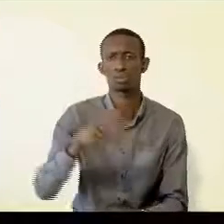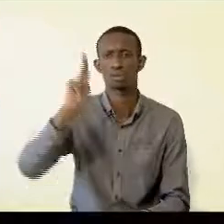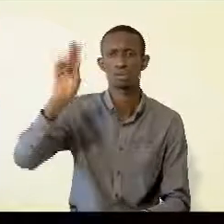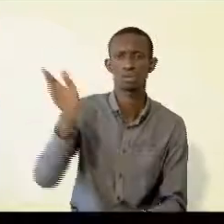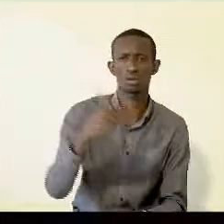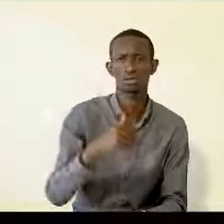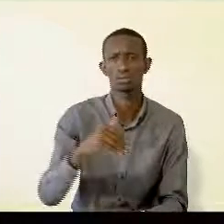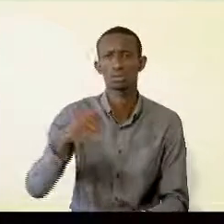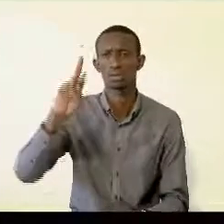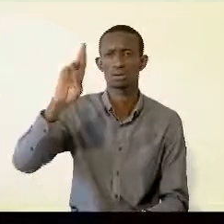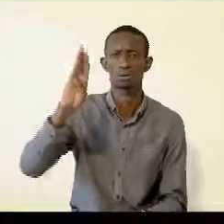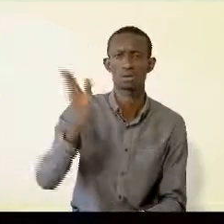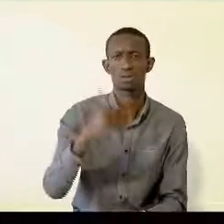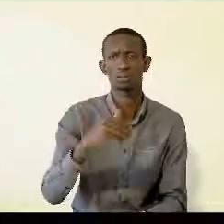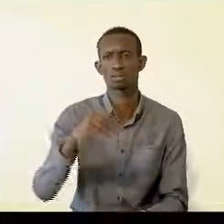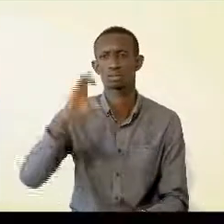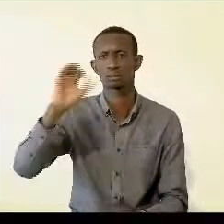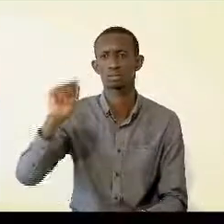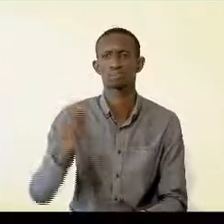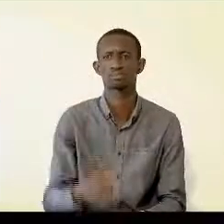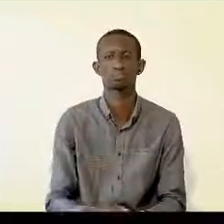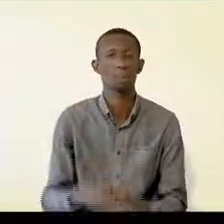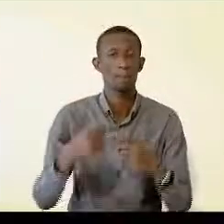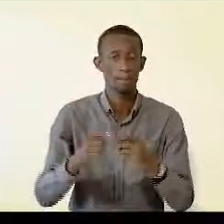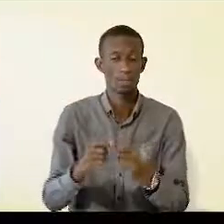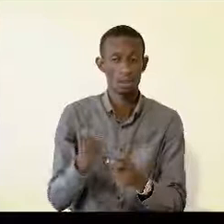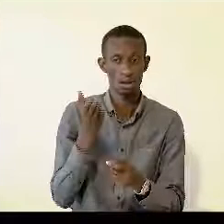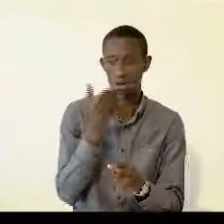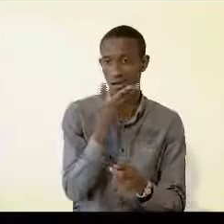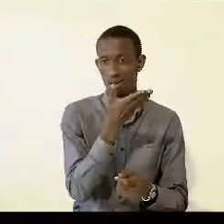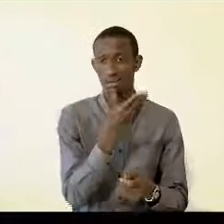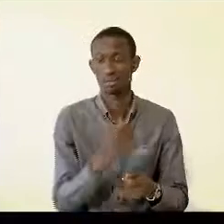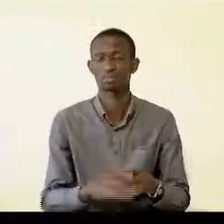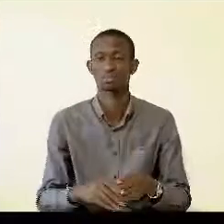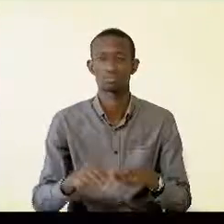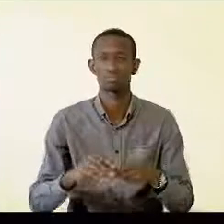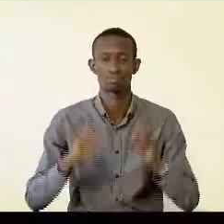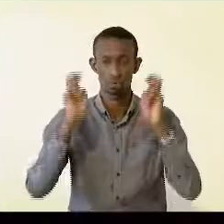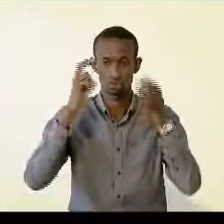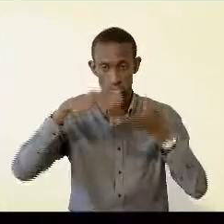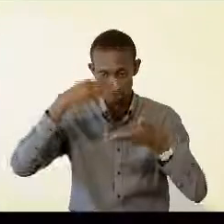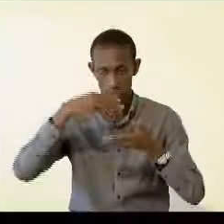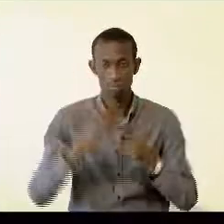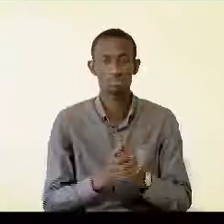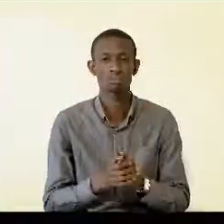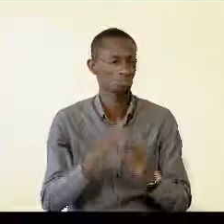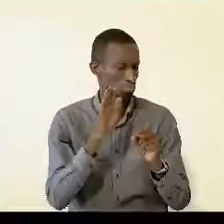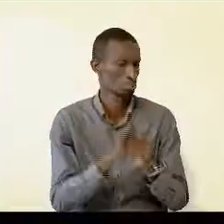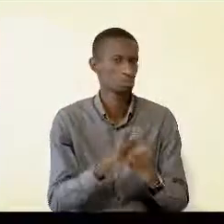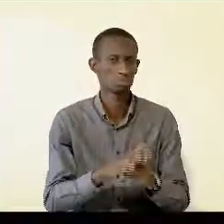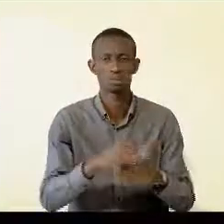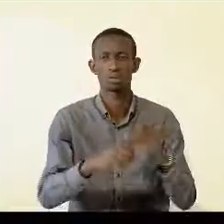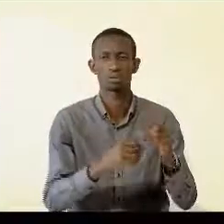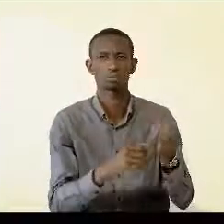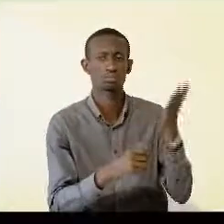and francium. But in this lesson, we will not talk much about